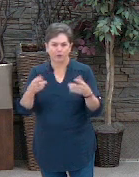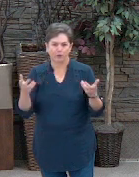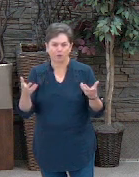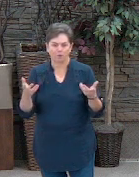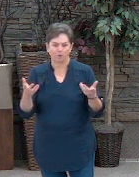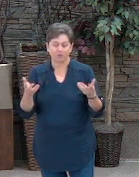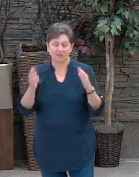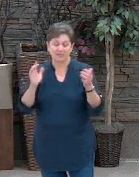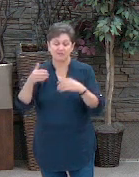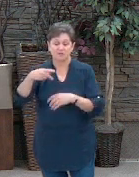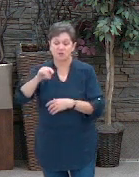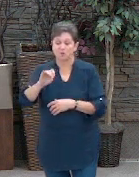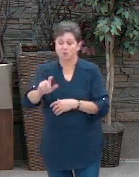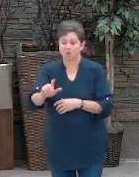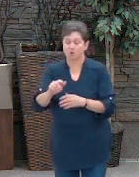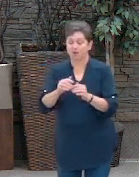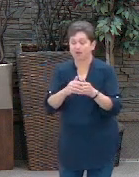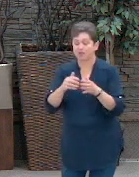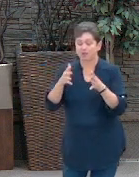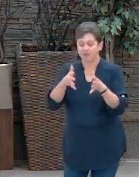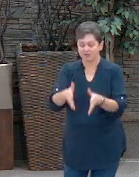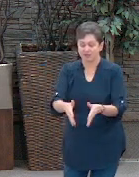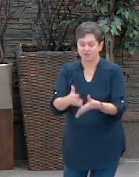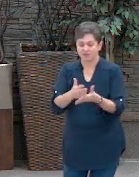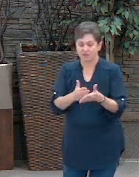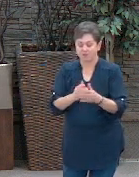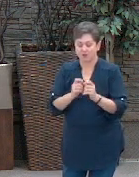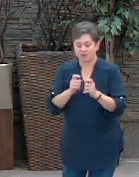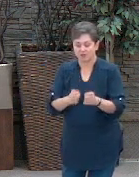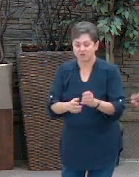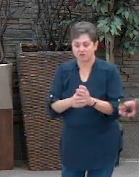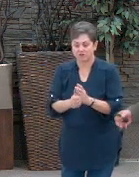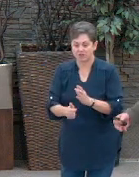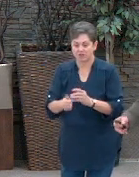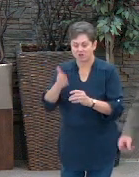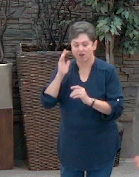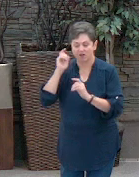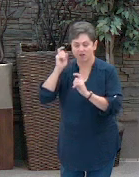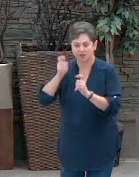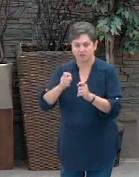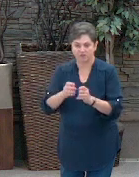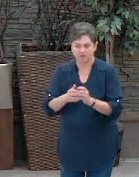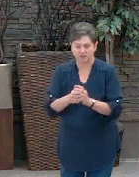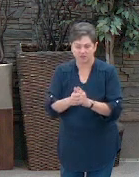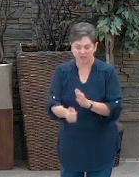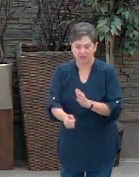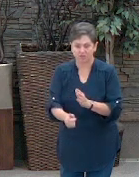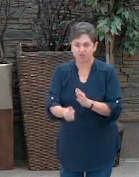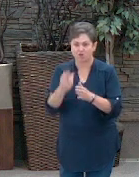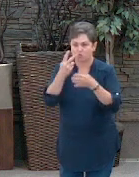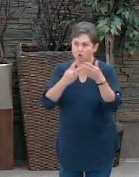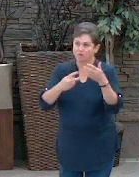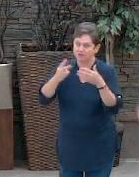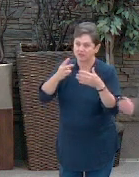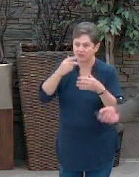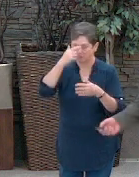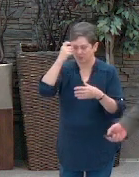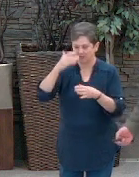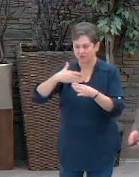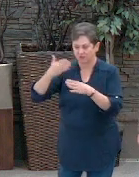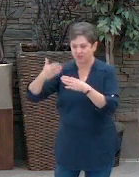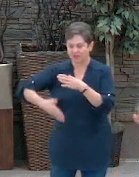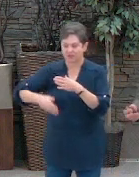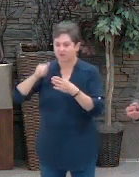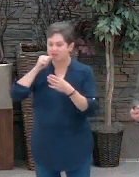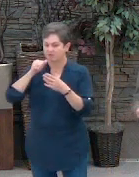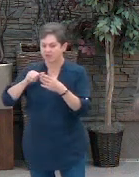It seems that Paul had left. Some had given the gift of, God had given the gift of prophecy, because at the end of the